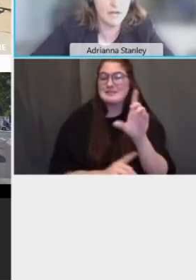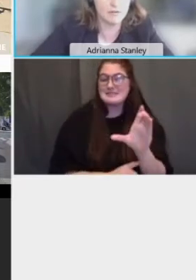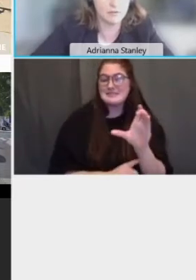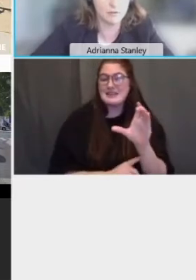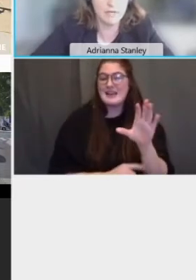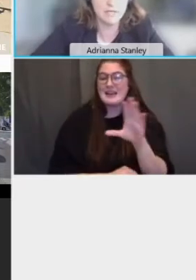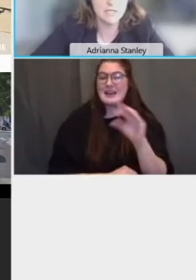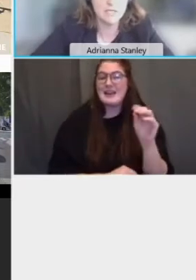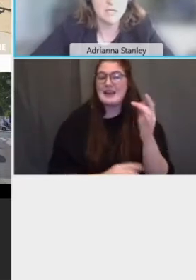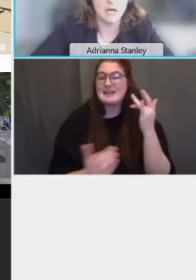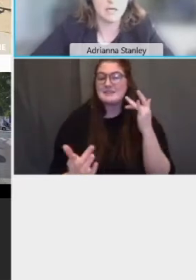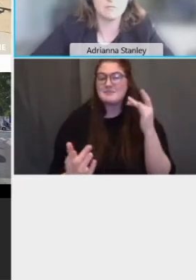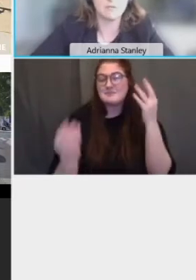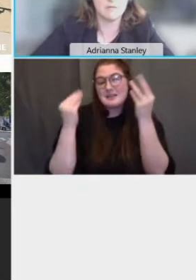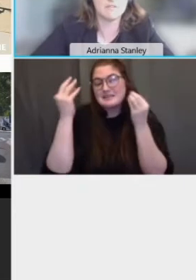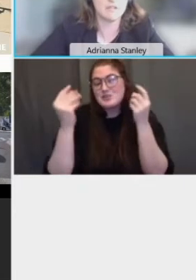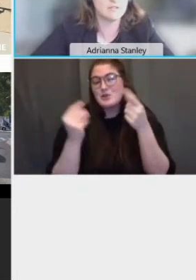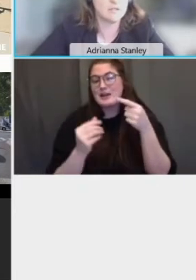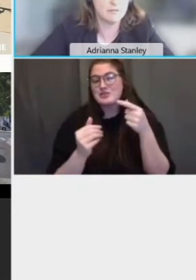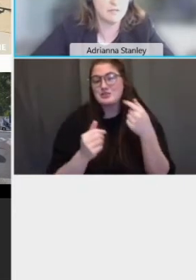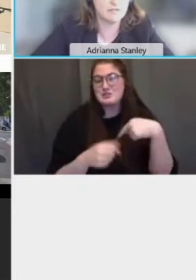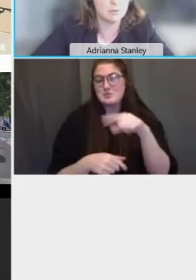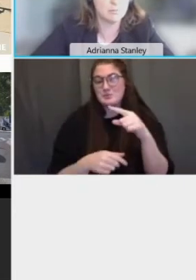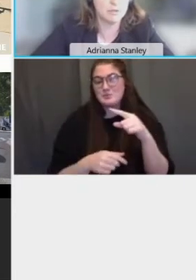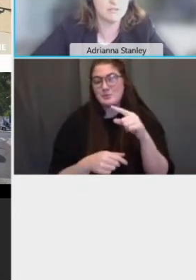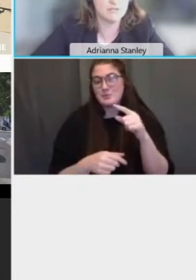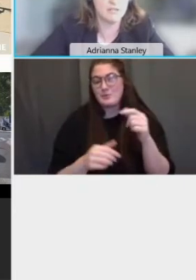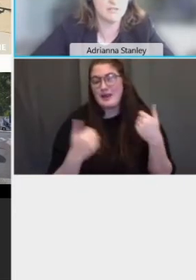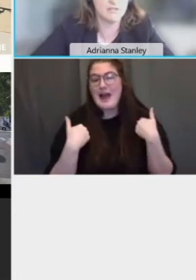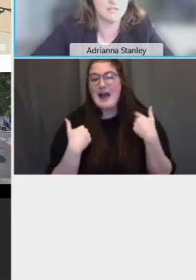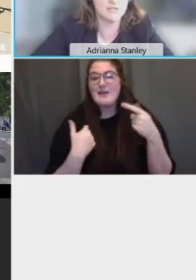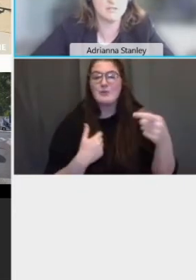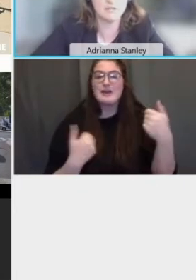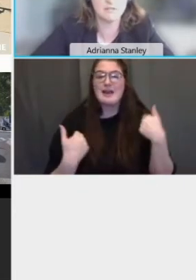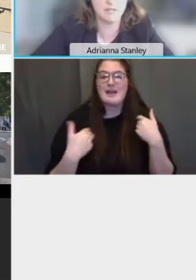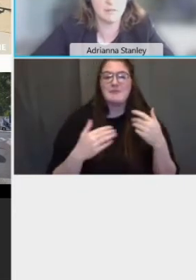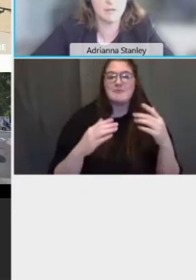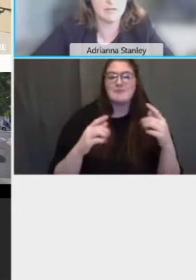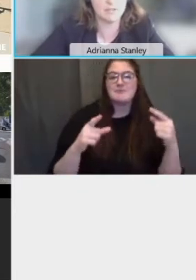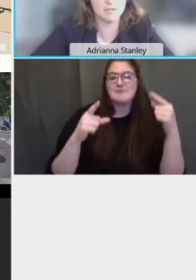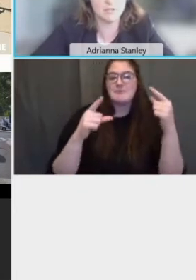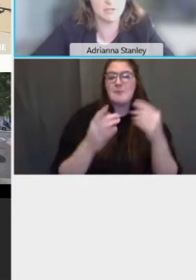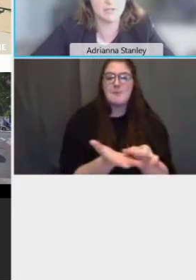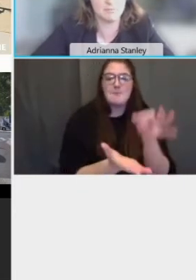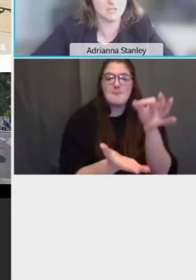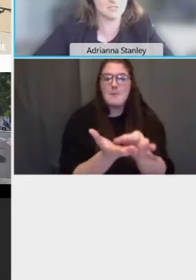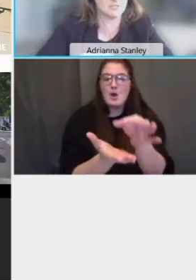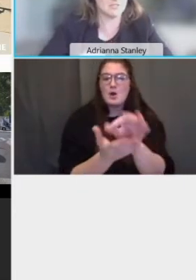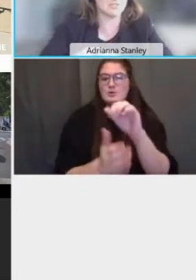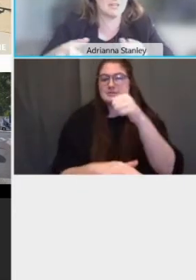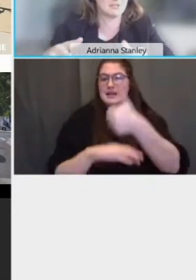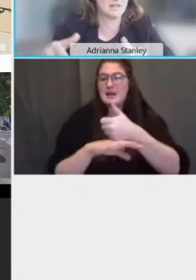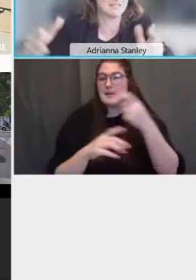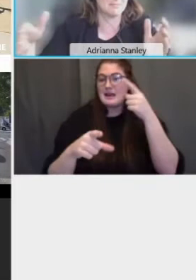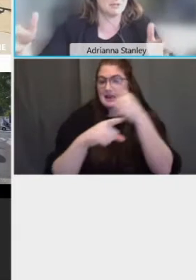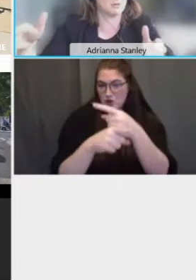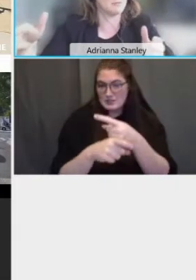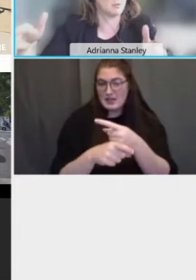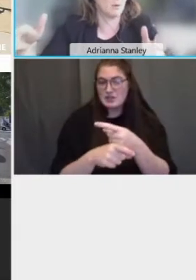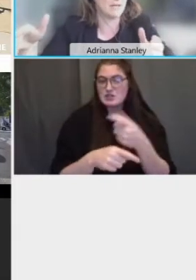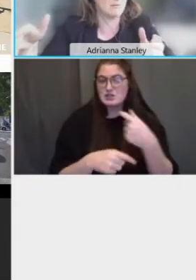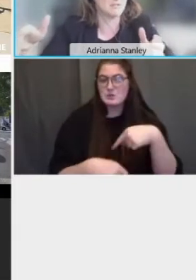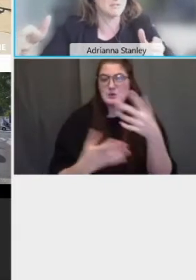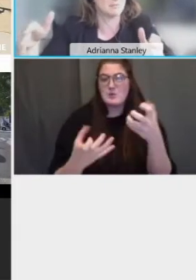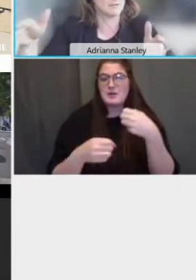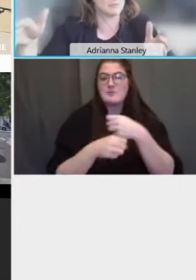that we have underway. We have centerline flexible posts at intersections. That makes sure, because the cycle track is about 12